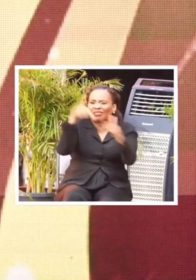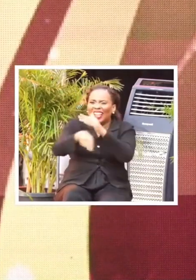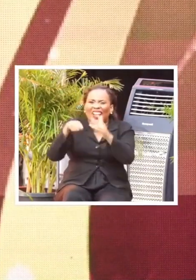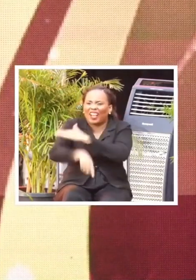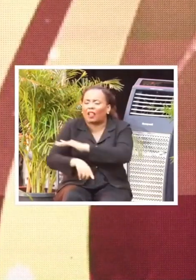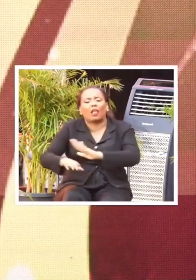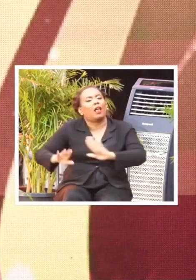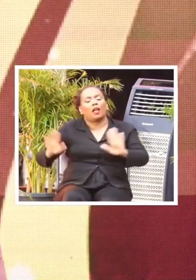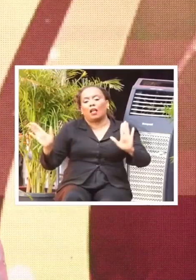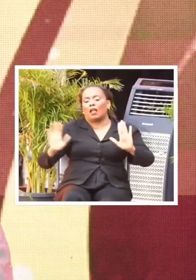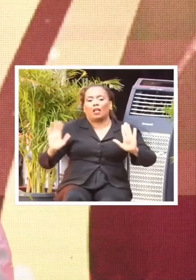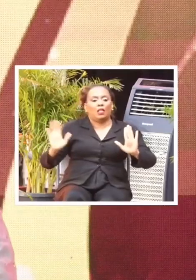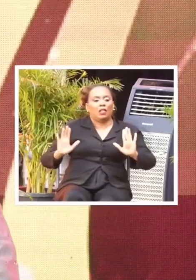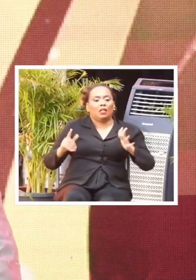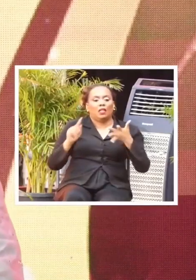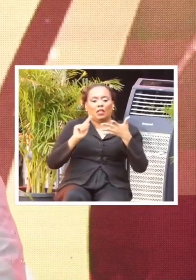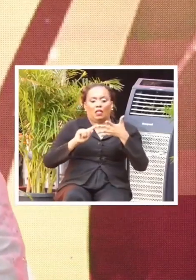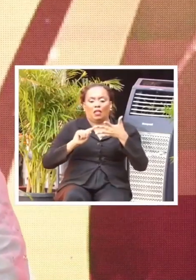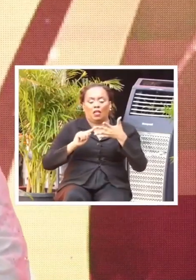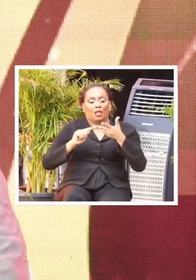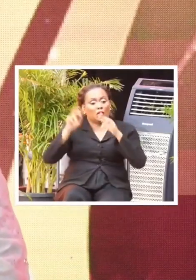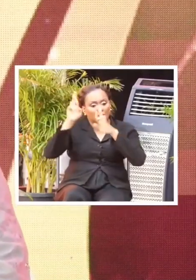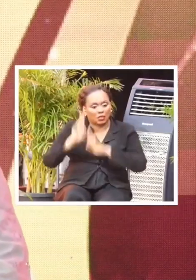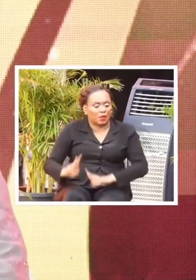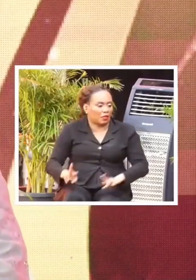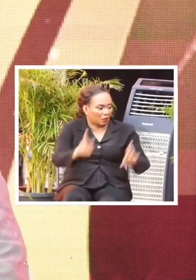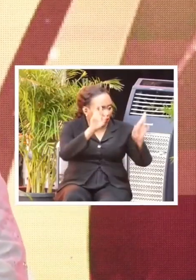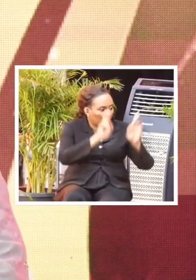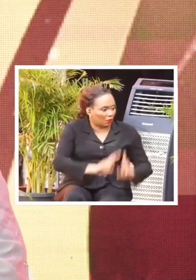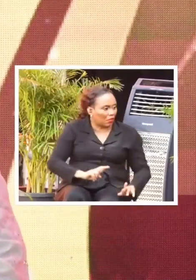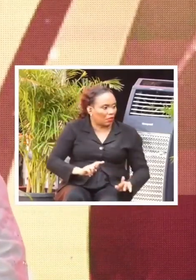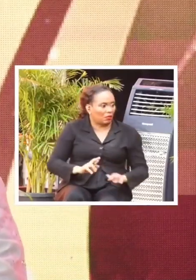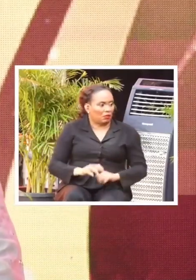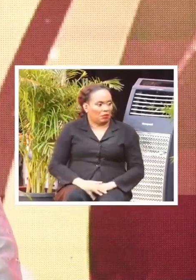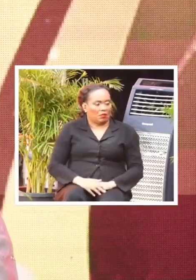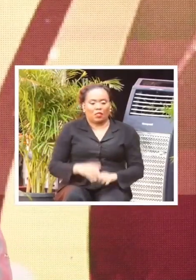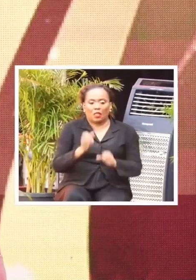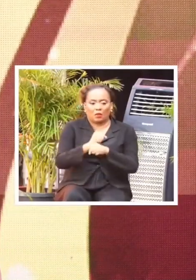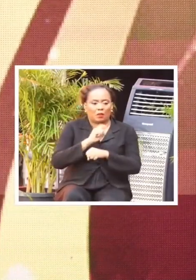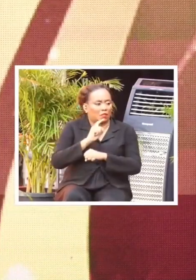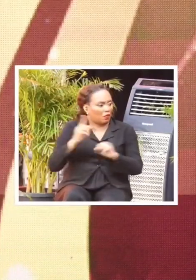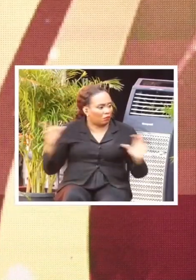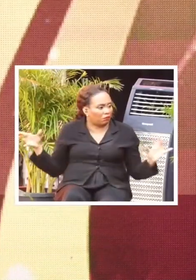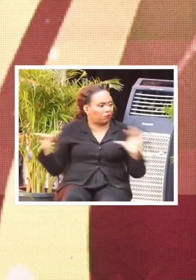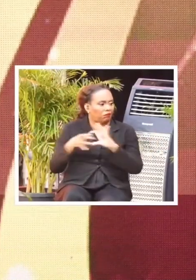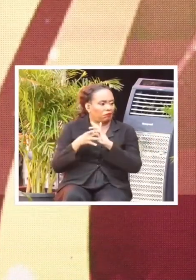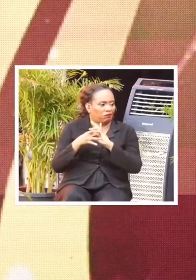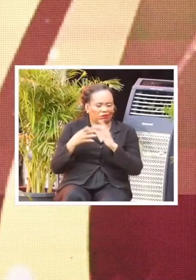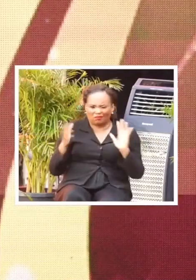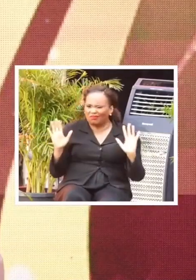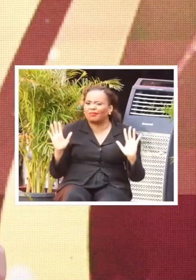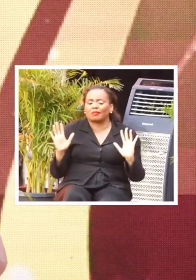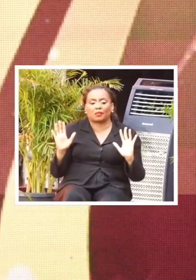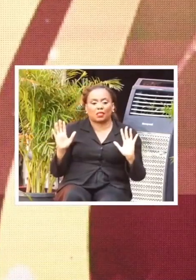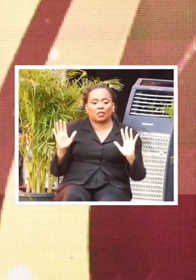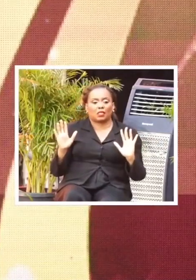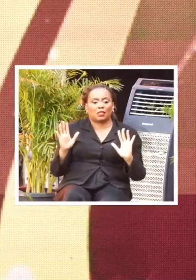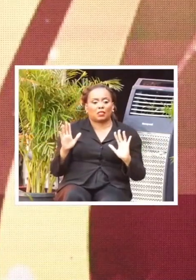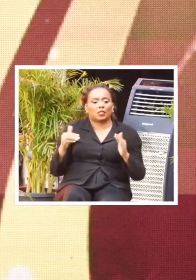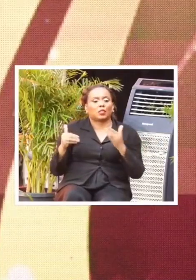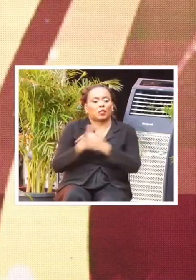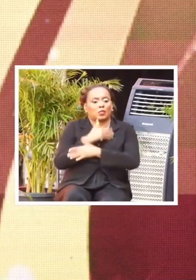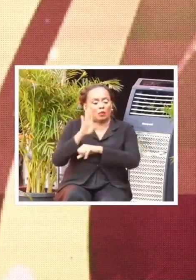is about developing empathy and building bridges instead of walls. In this new republic of